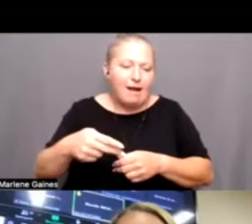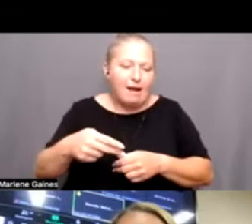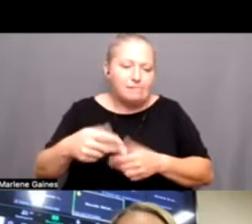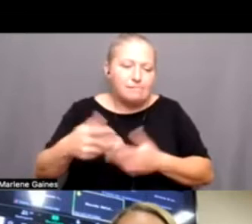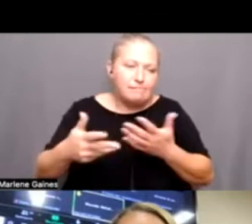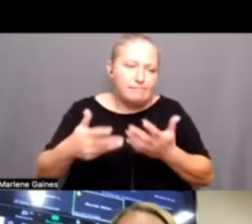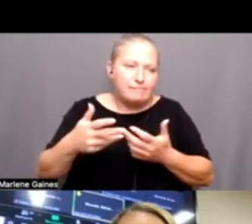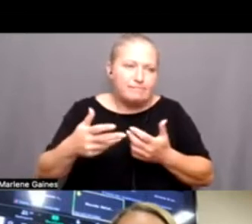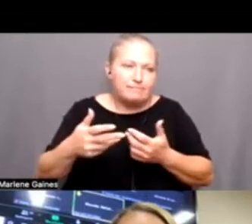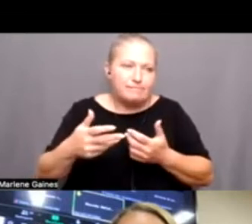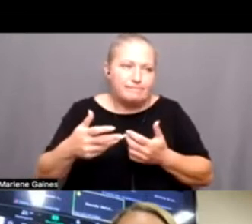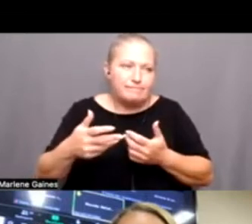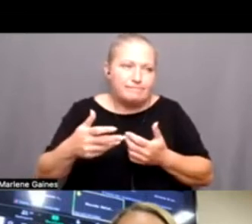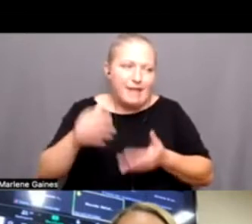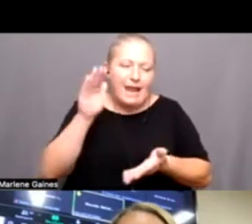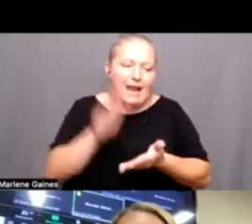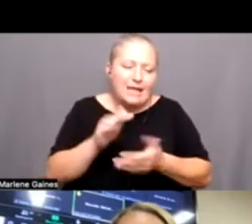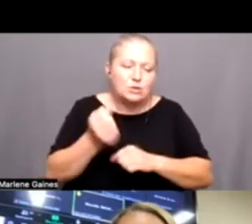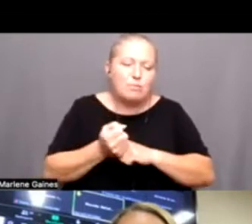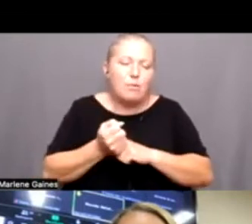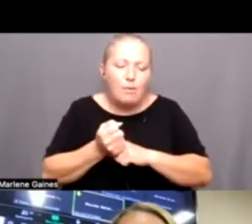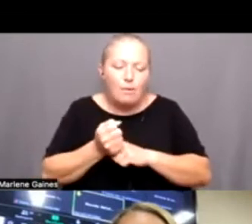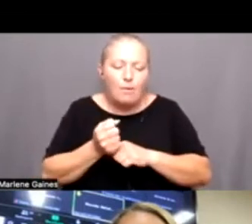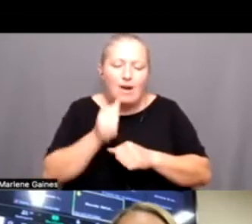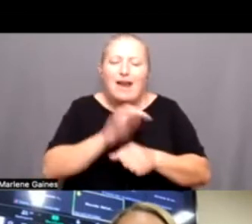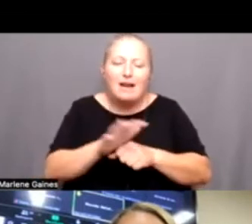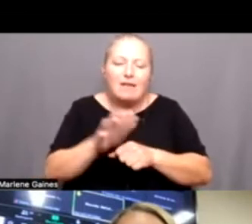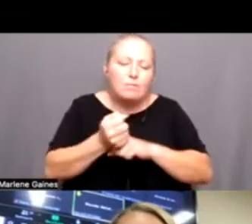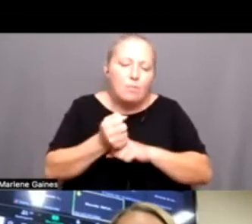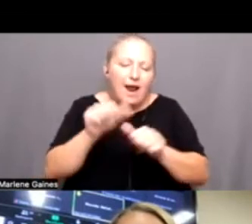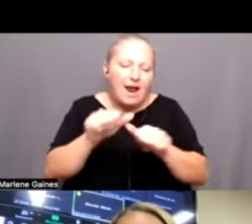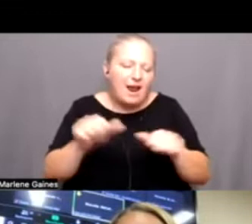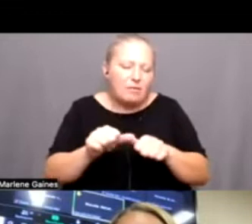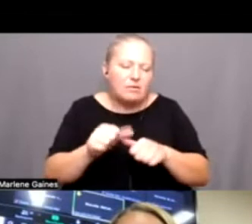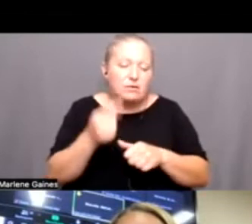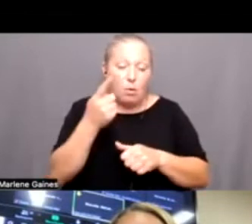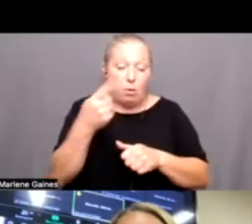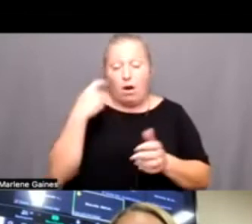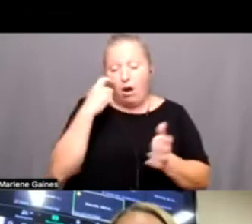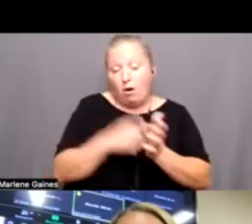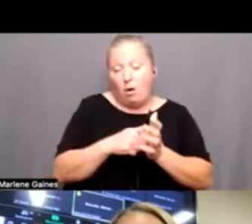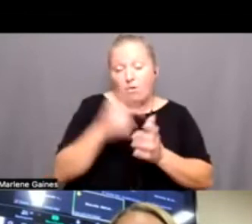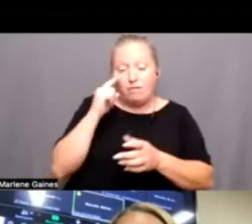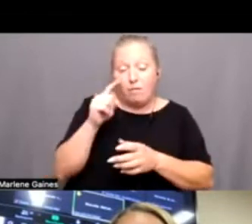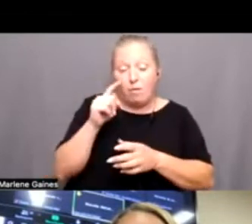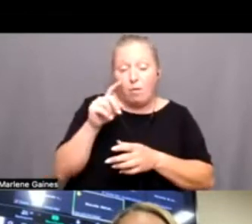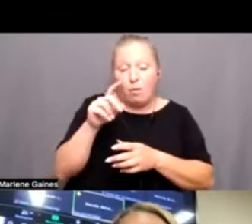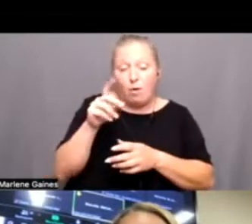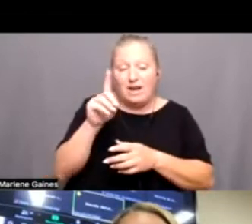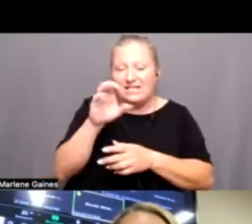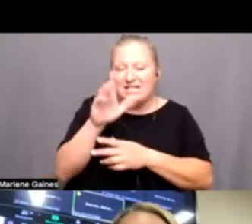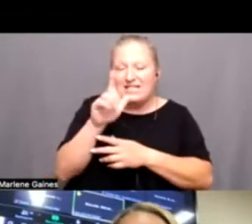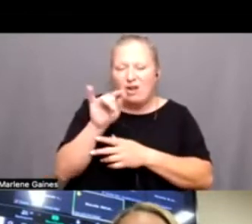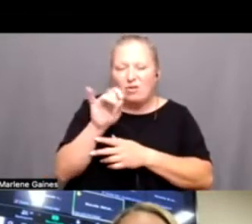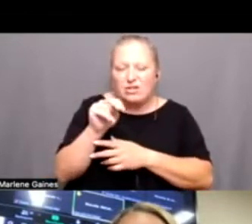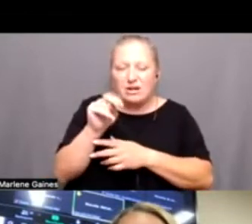highly kind of less supported areas. One of the things I'm noticing in the declaration of need is that there are 10